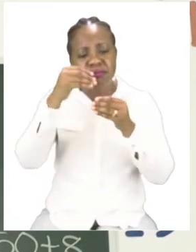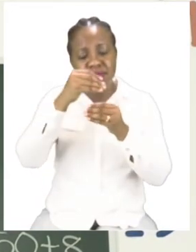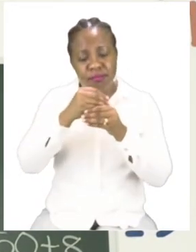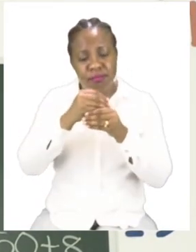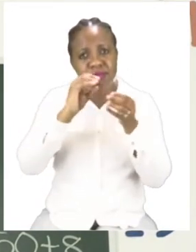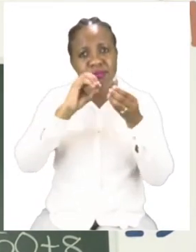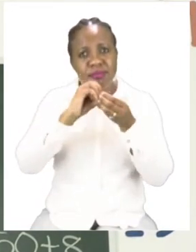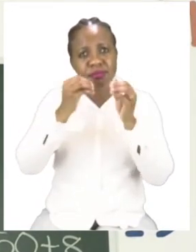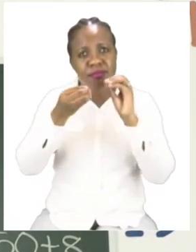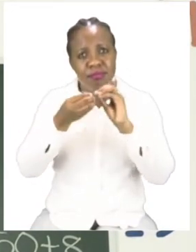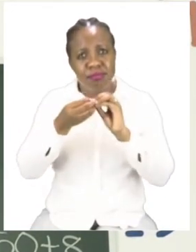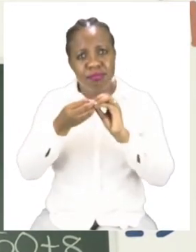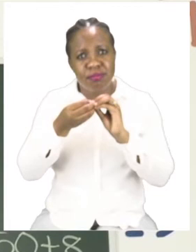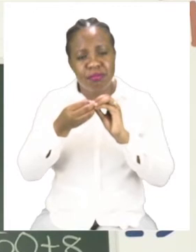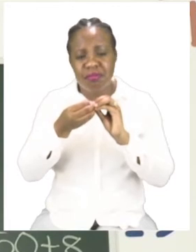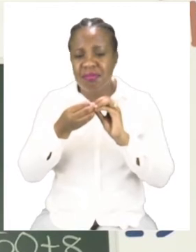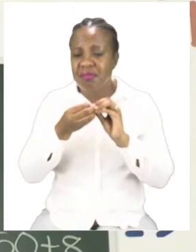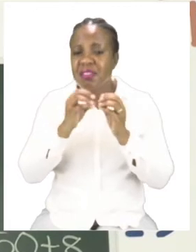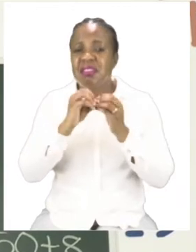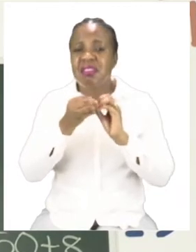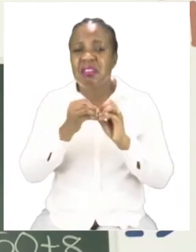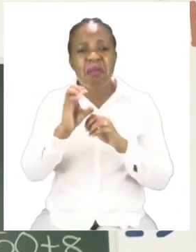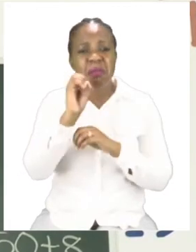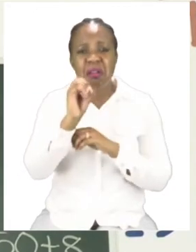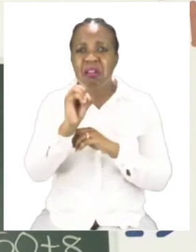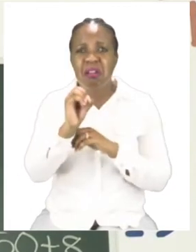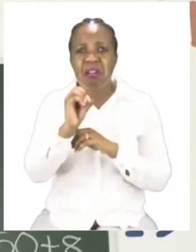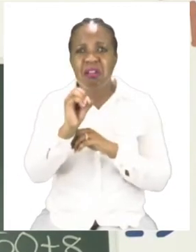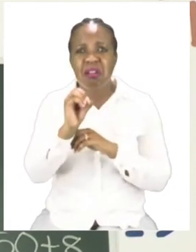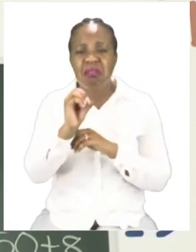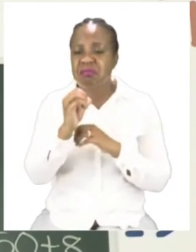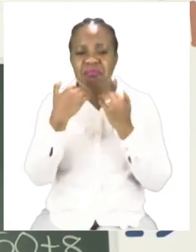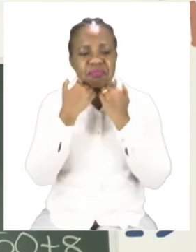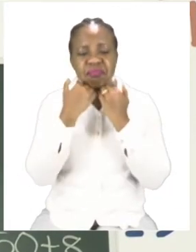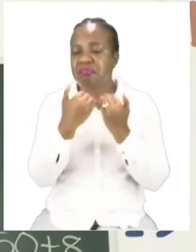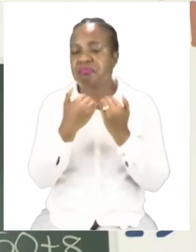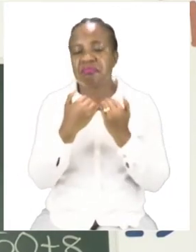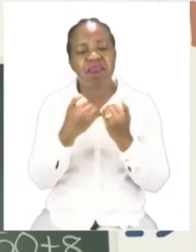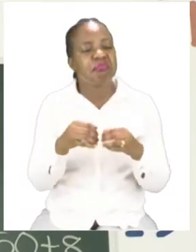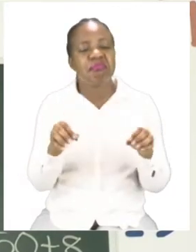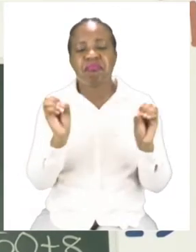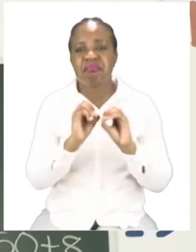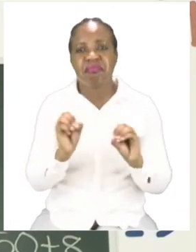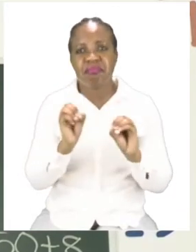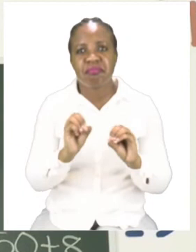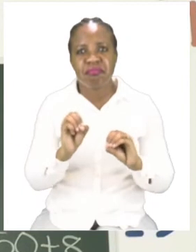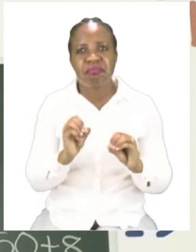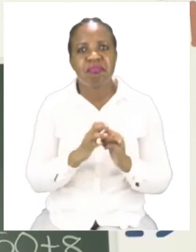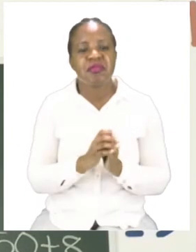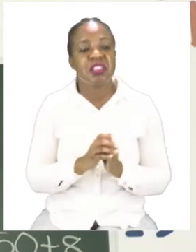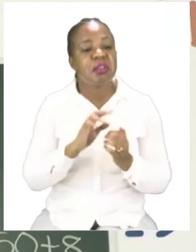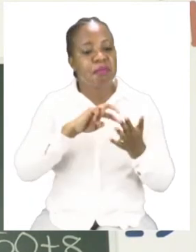the digit 0 is not important. We can